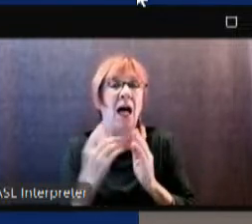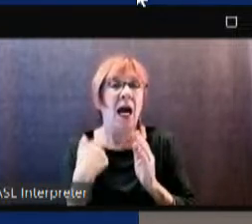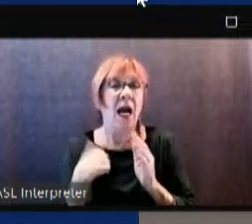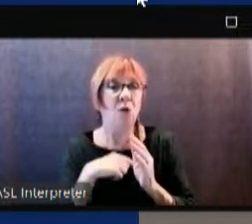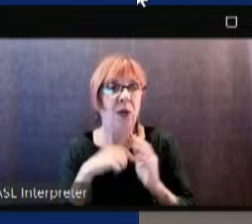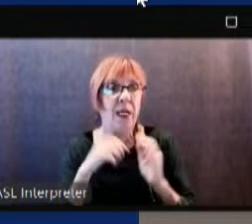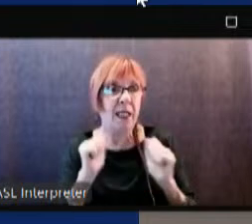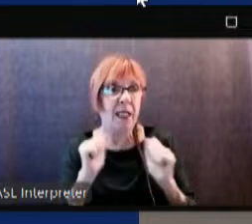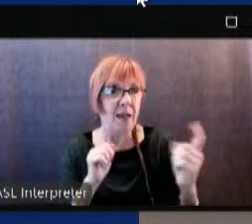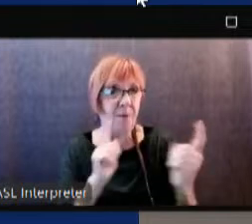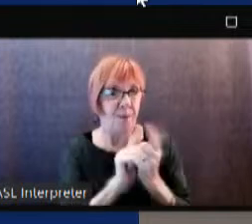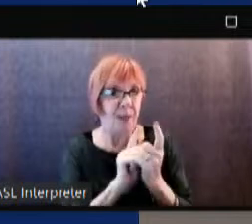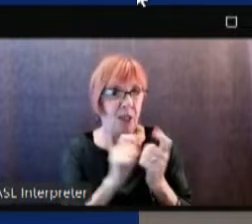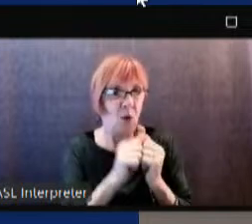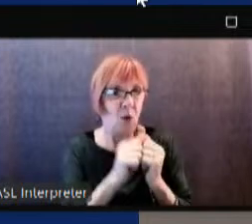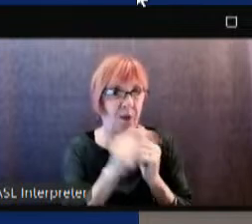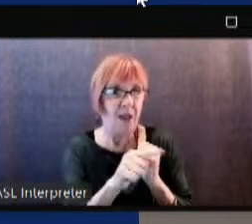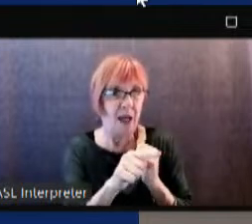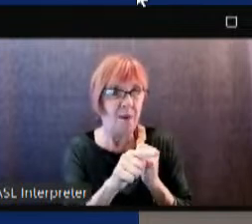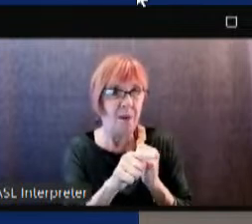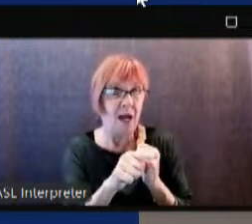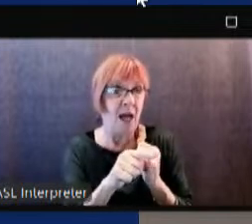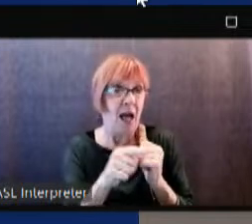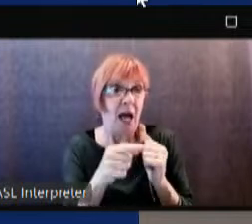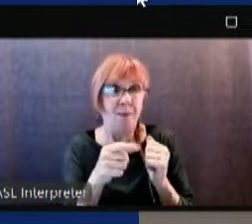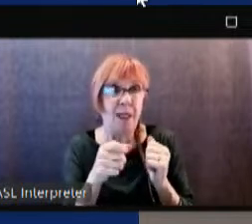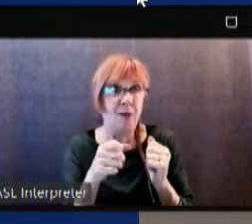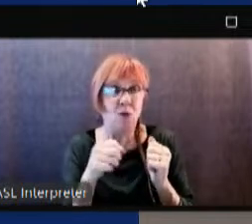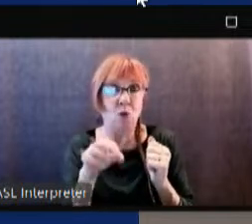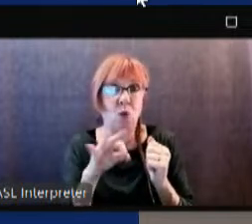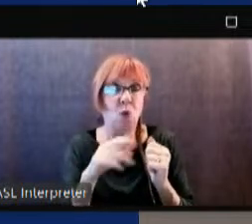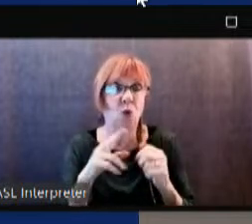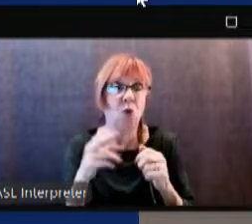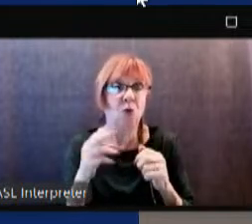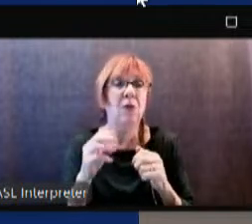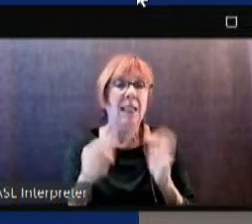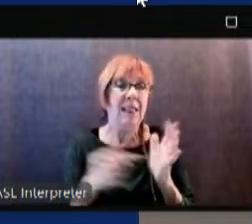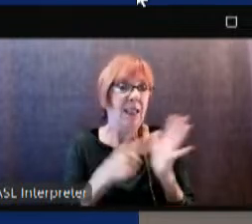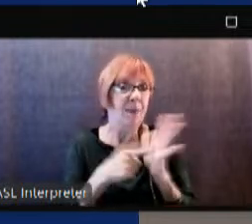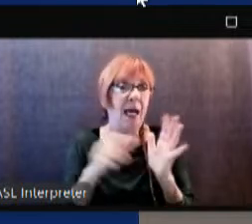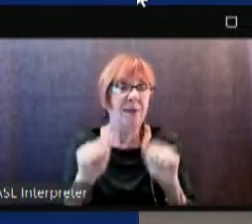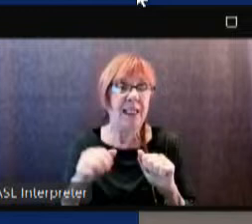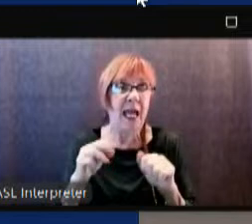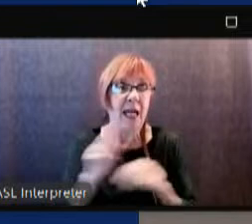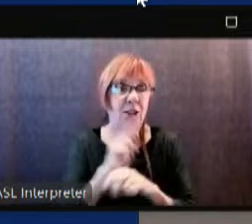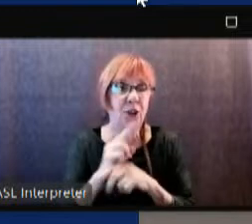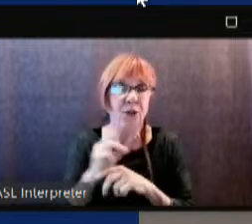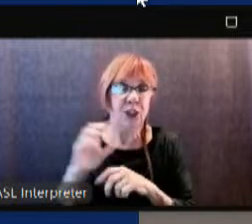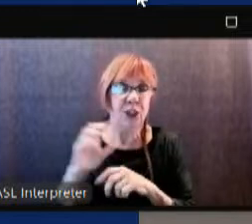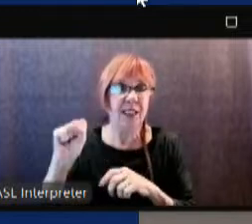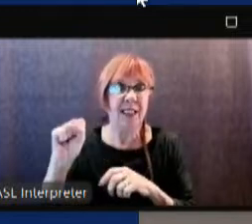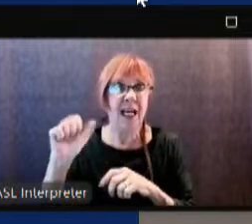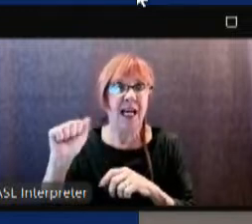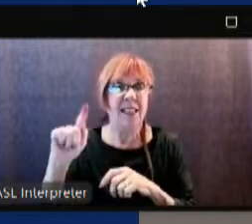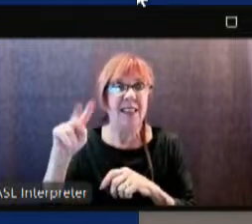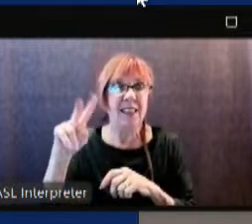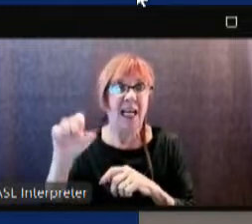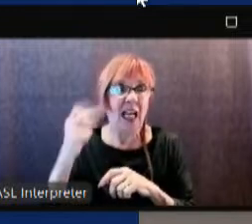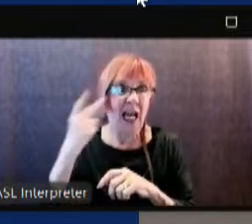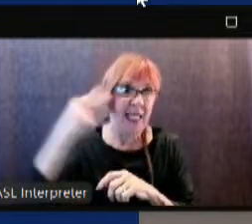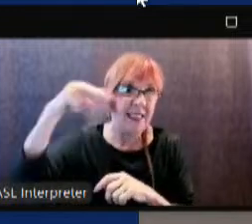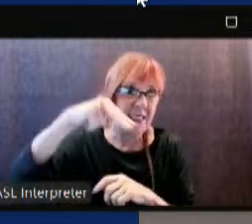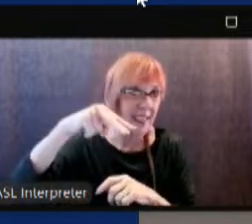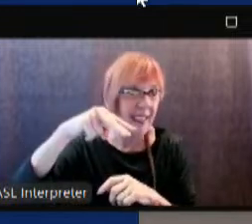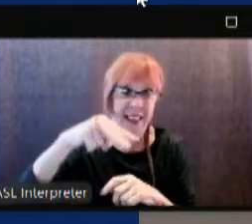the home is no longer there, for instance. But what we do in instances where we need to verify the damage is we